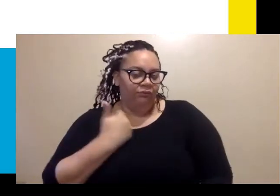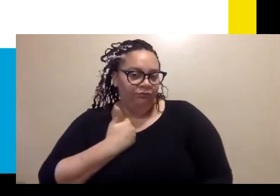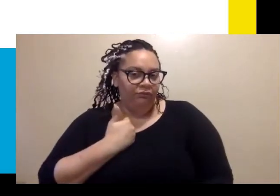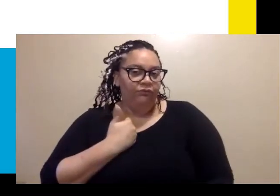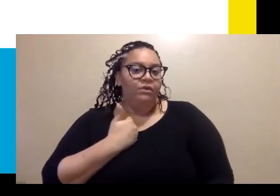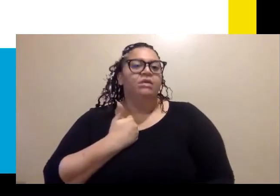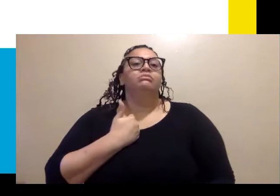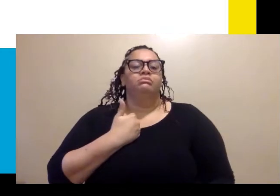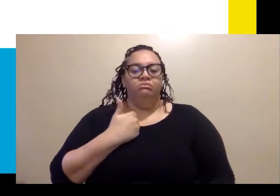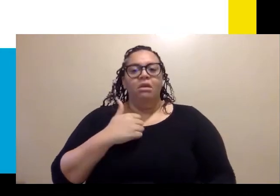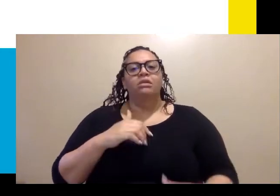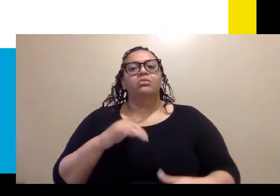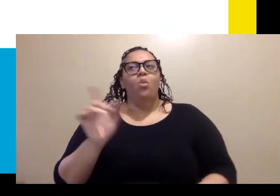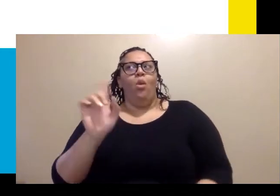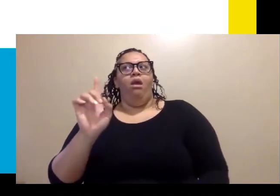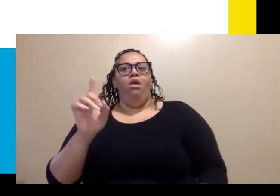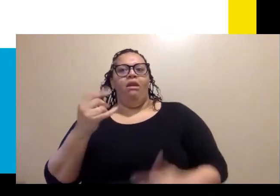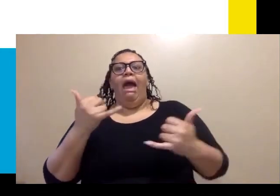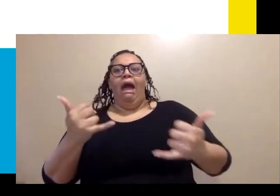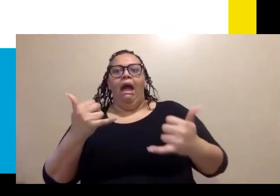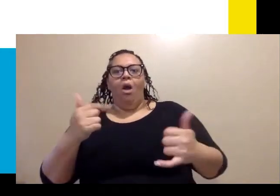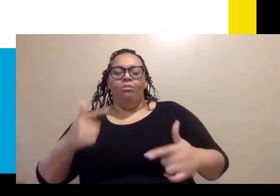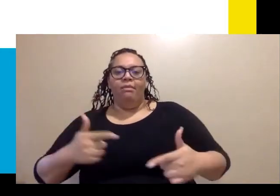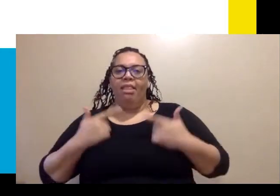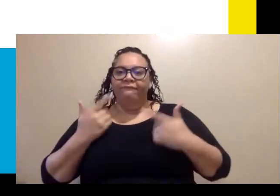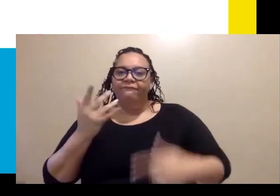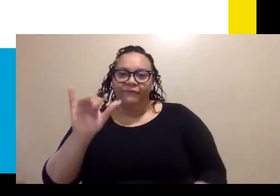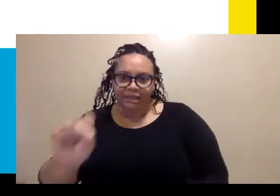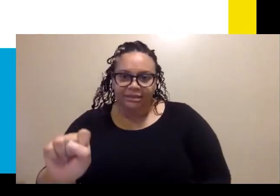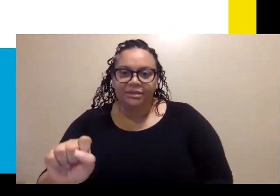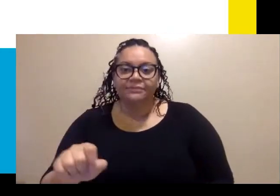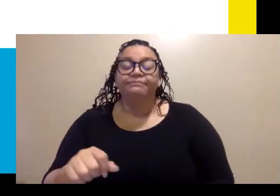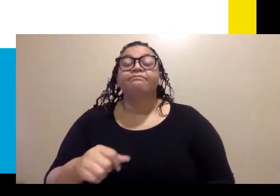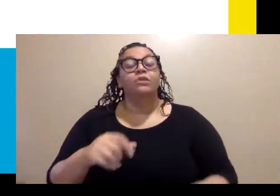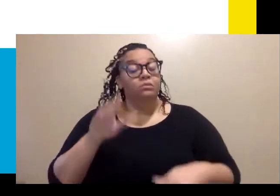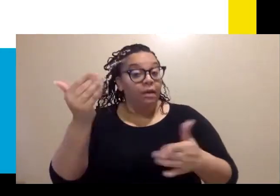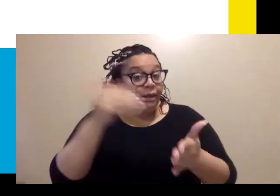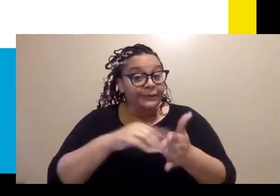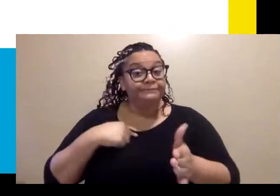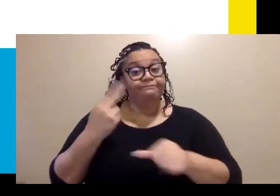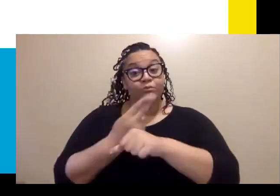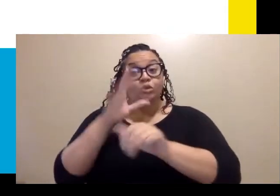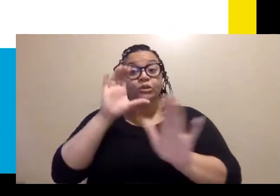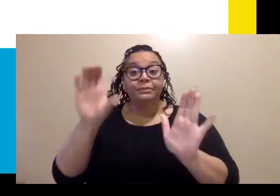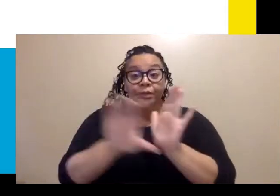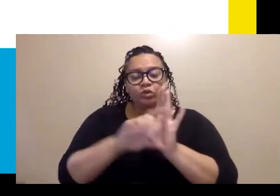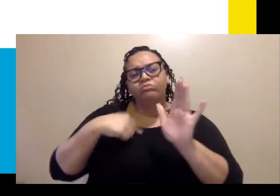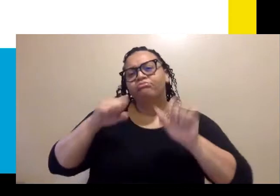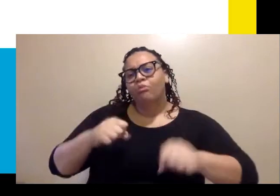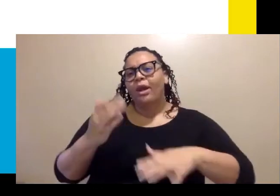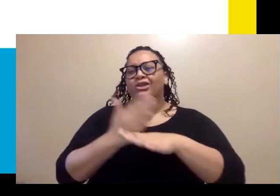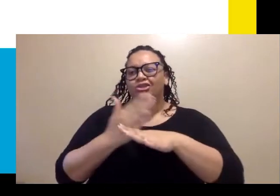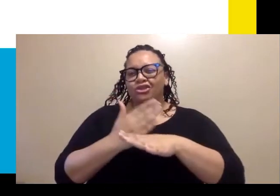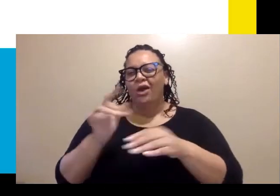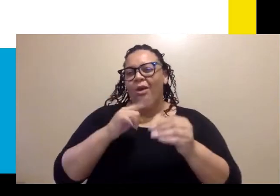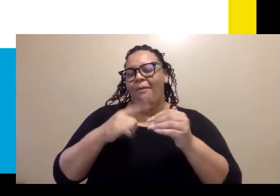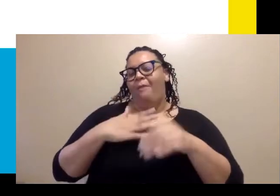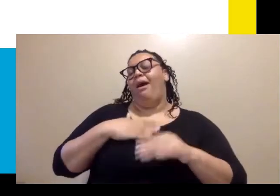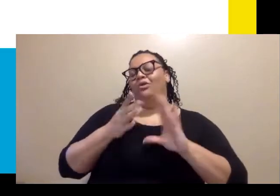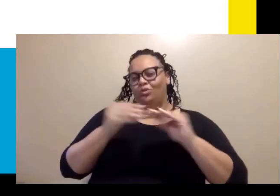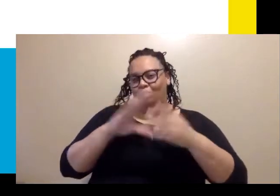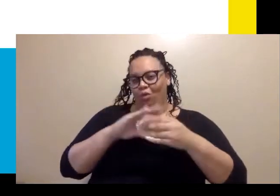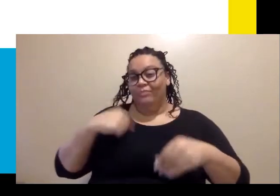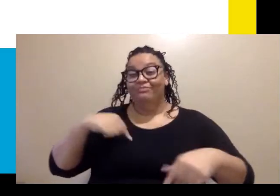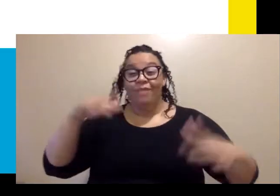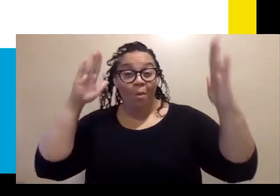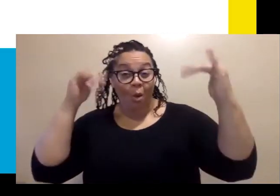at today around it. And like I mentioned, I'm going to use pictures to kind of share a little bit about what that story is. And I'm hoping that I